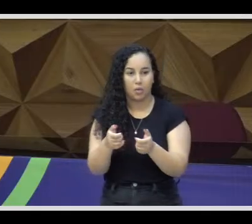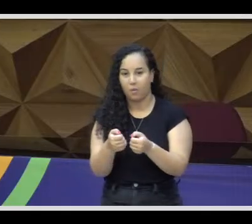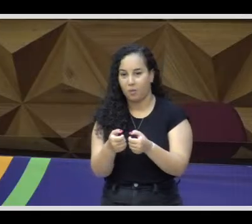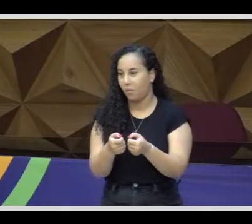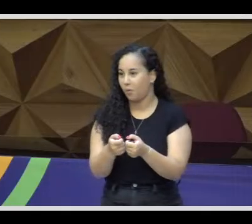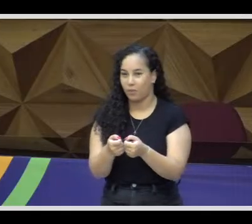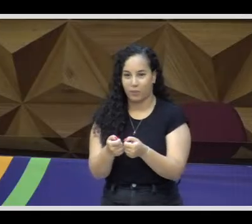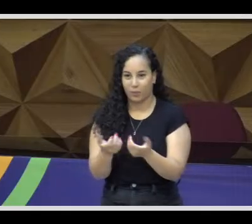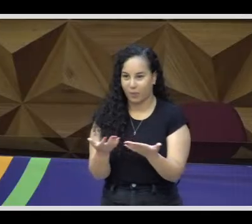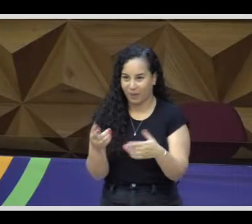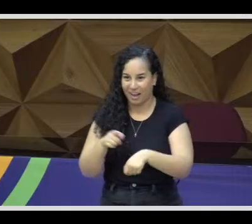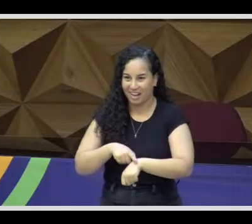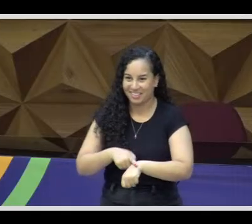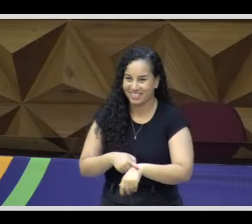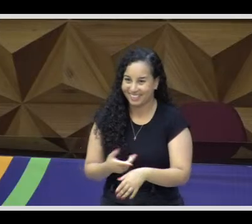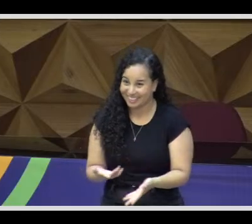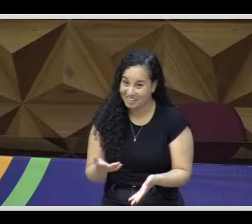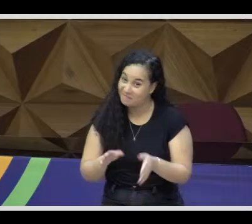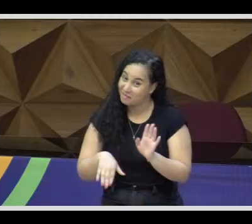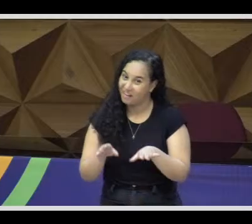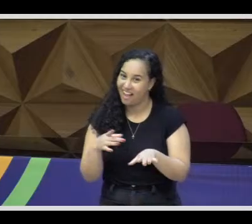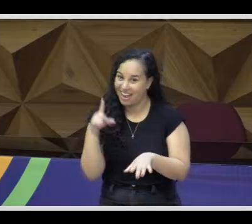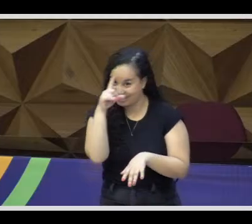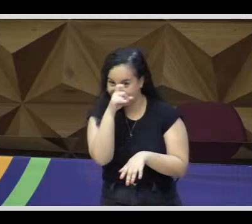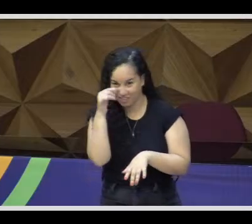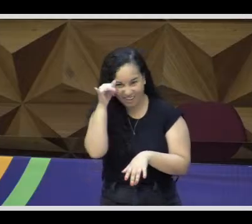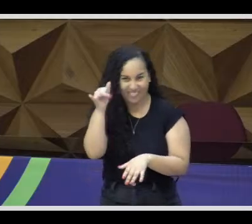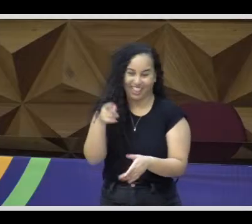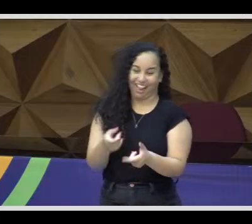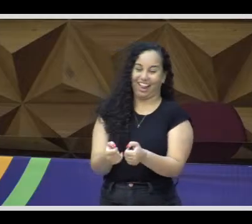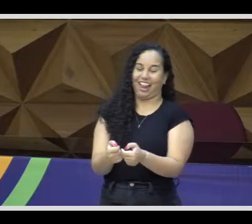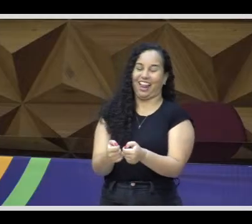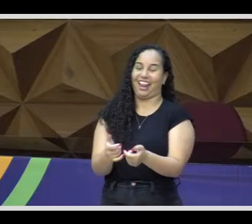audience, because it's hard to avoid.